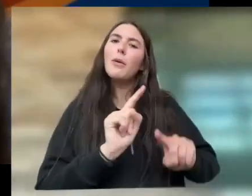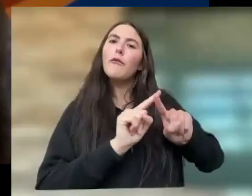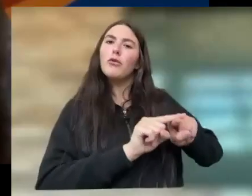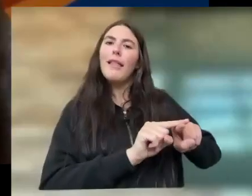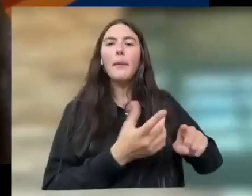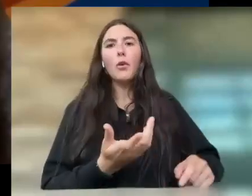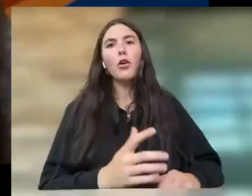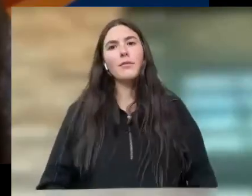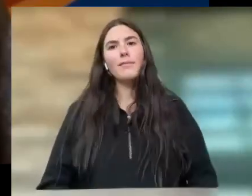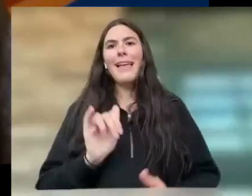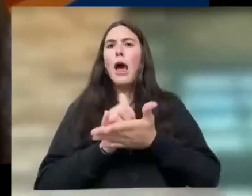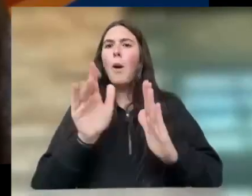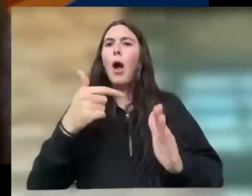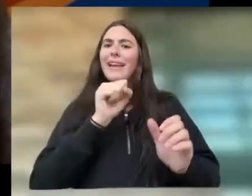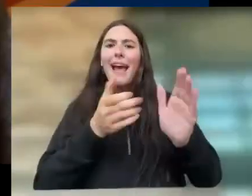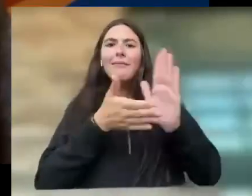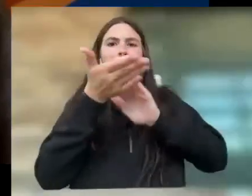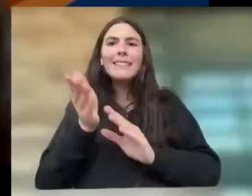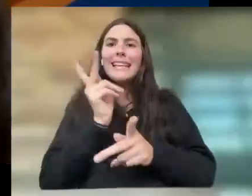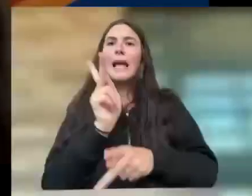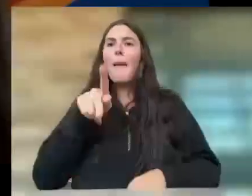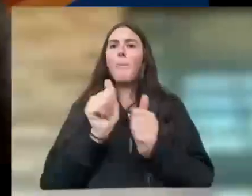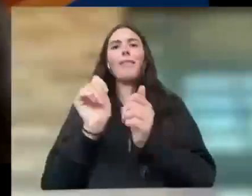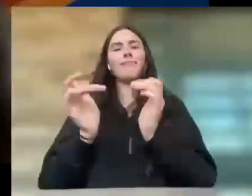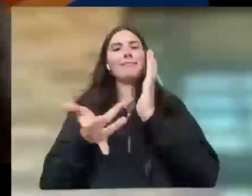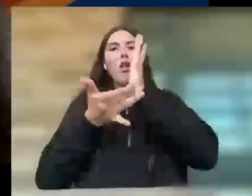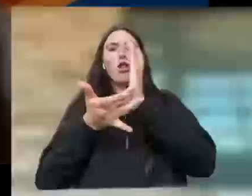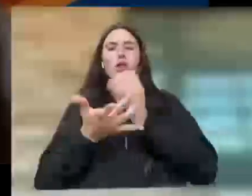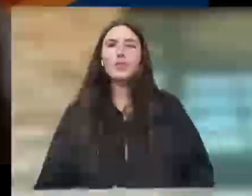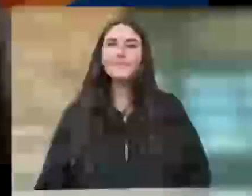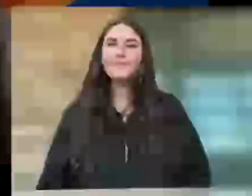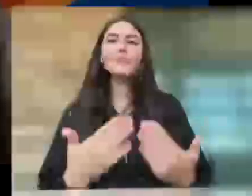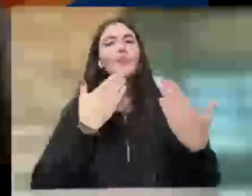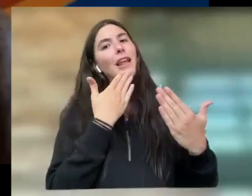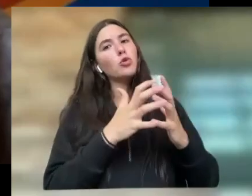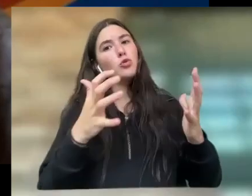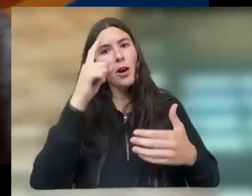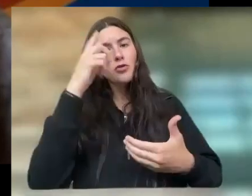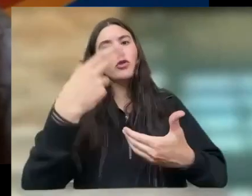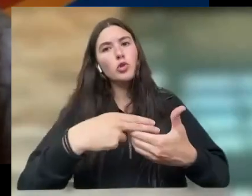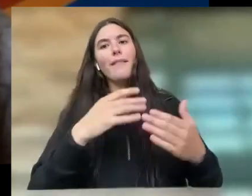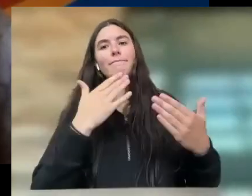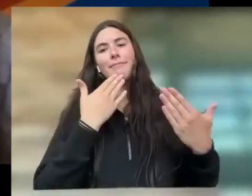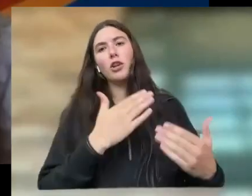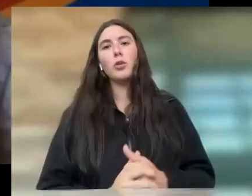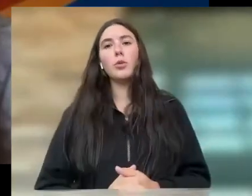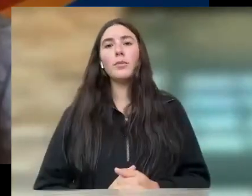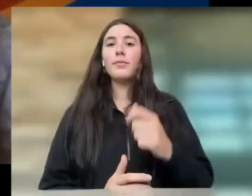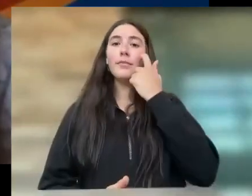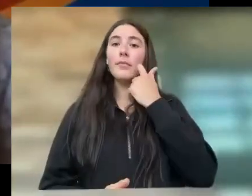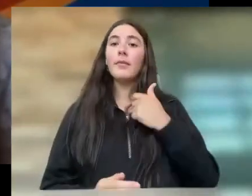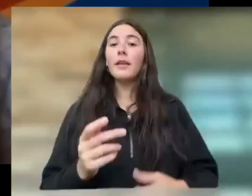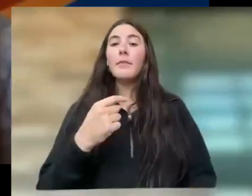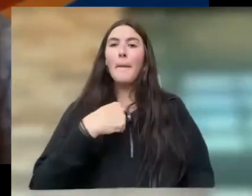and not get left behind. But thank you so much, Nora. Thank you for being here with us. Nigel and I will still be